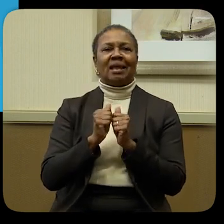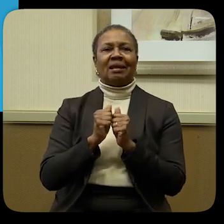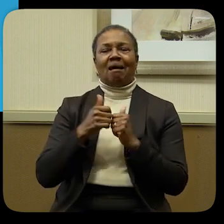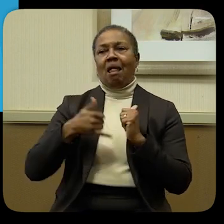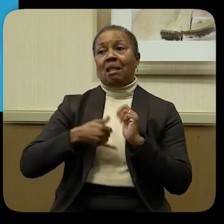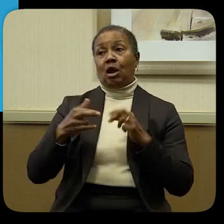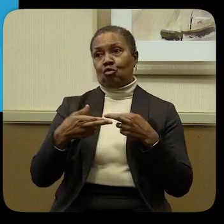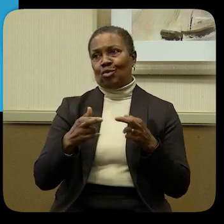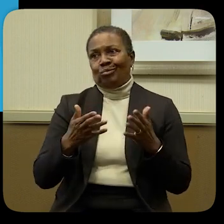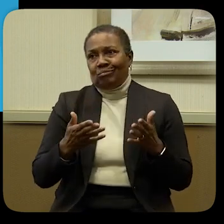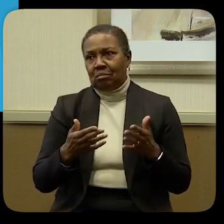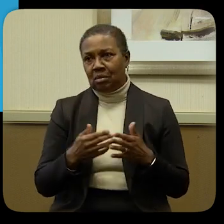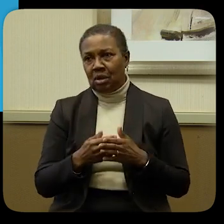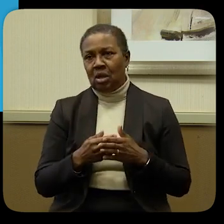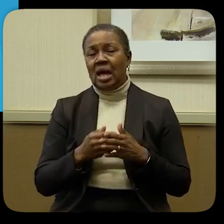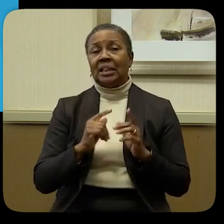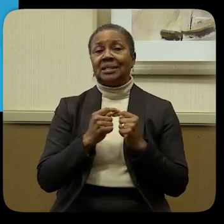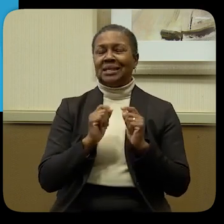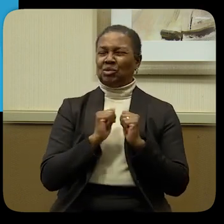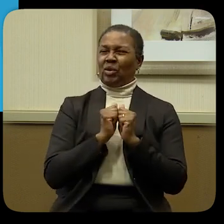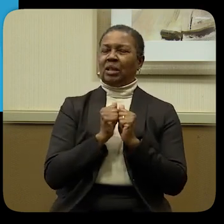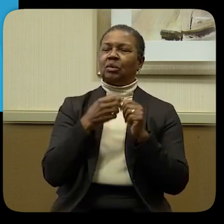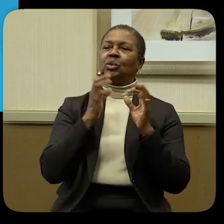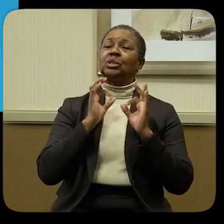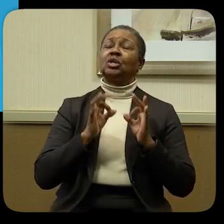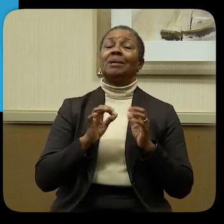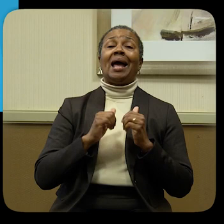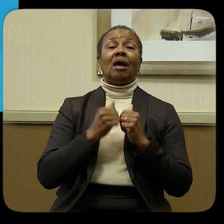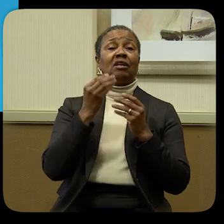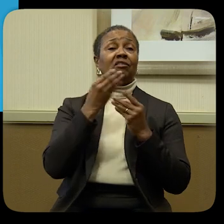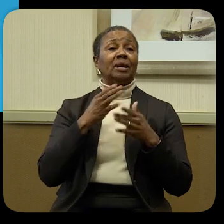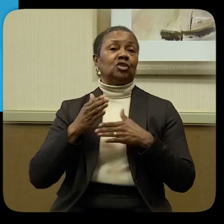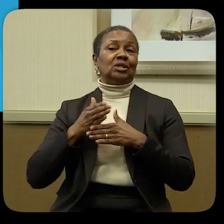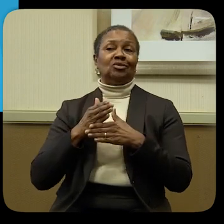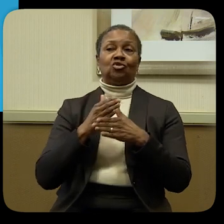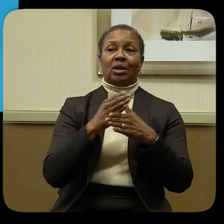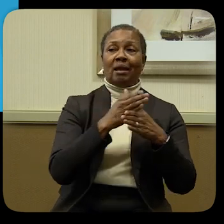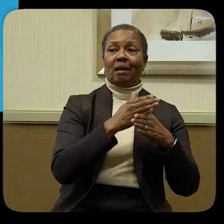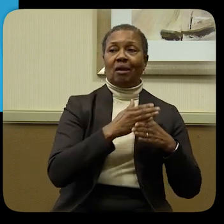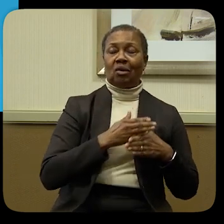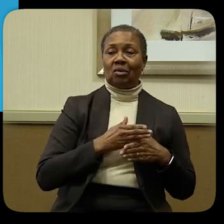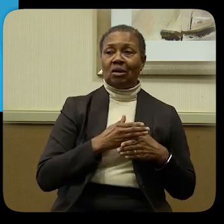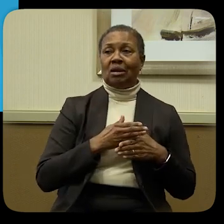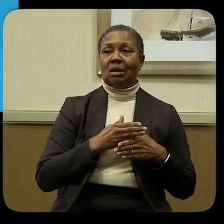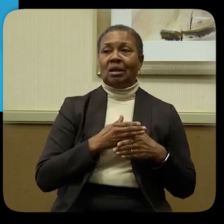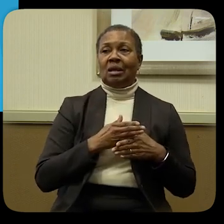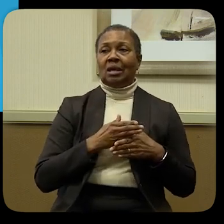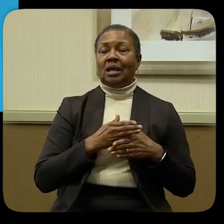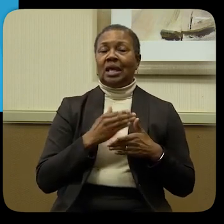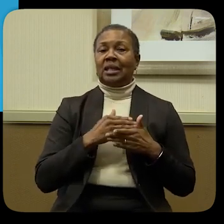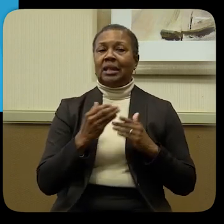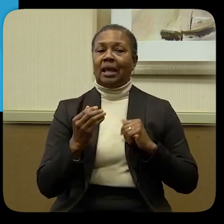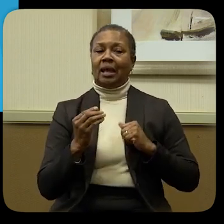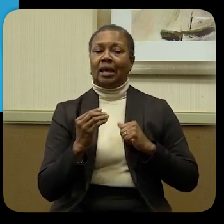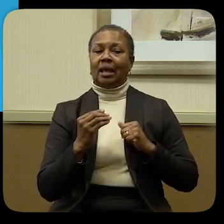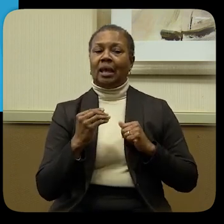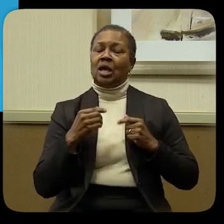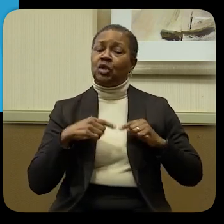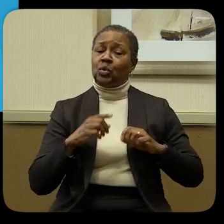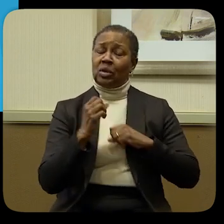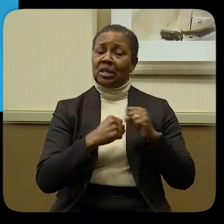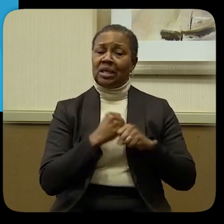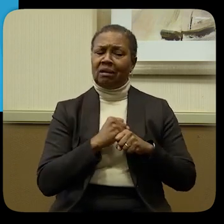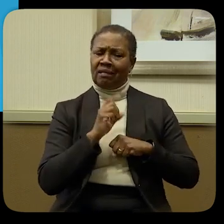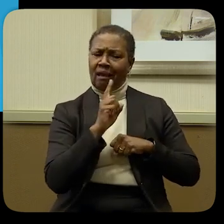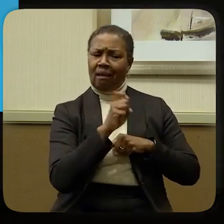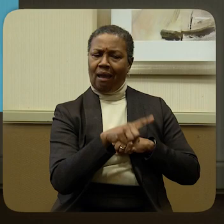room. And then the team together determines how the information is shared, and then they check back within the student throughout the year to see